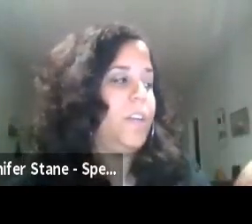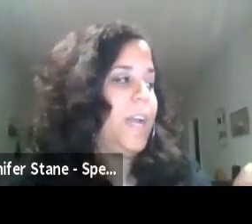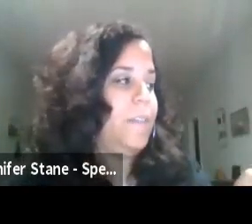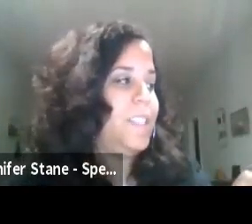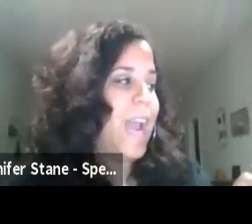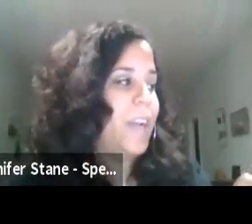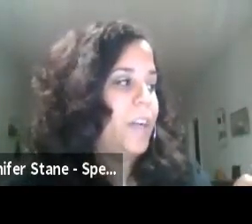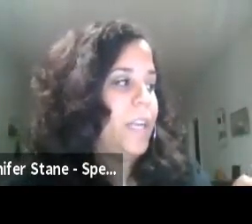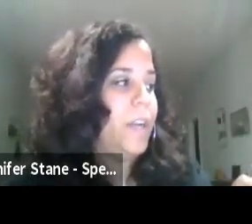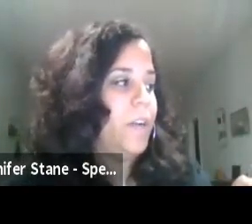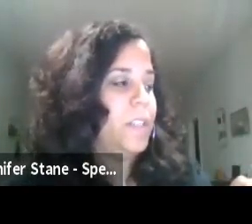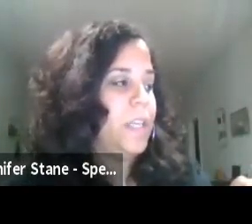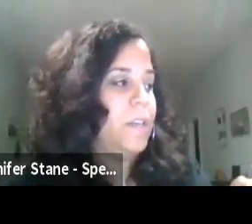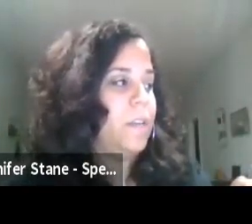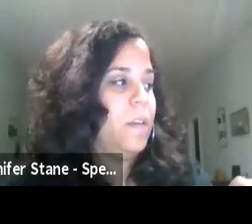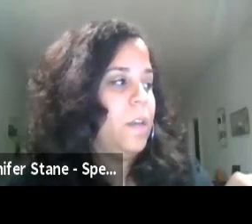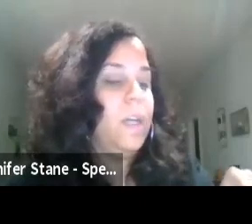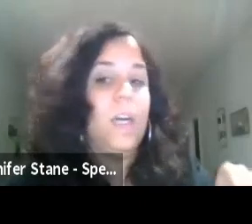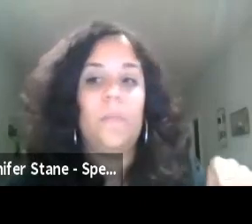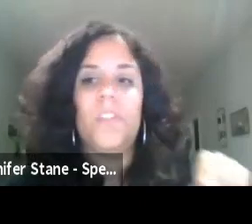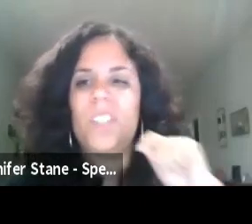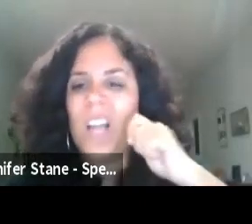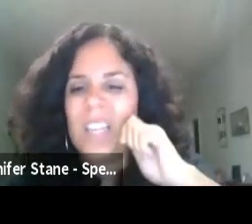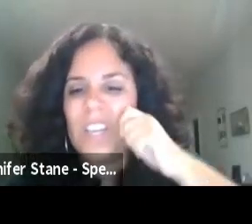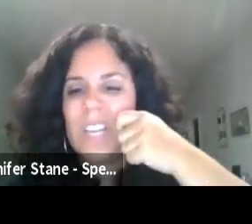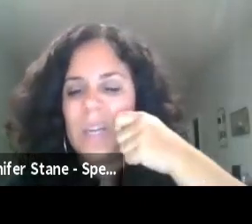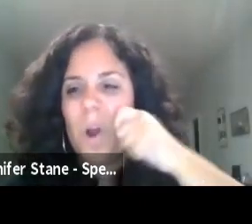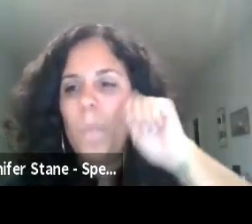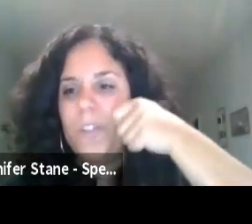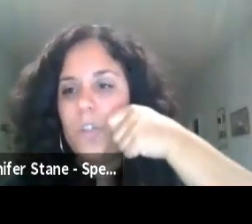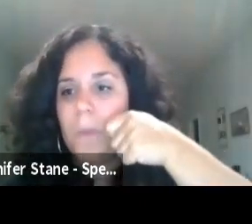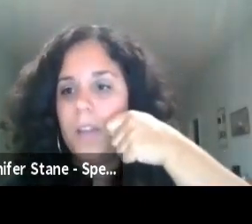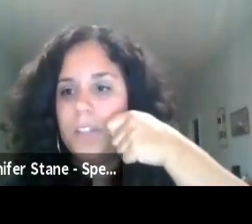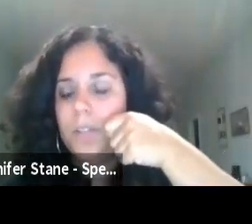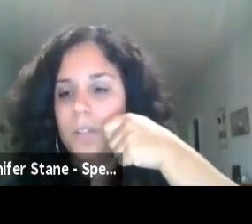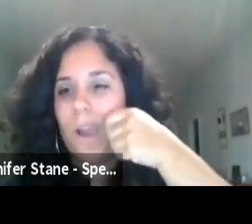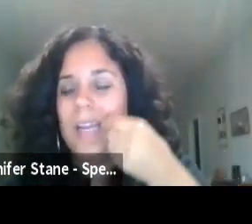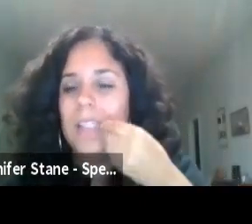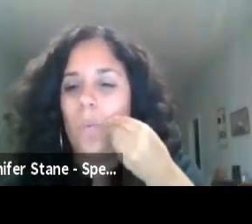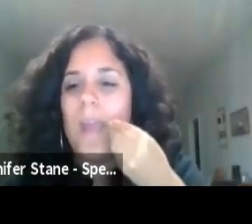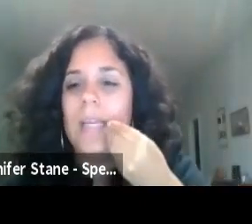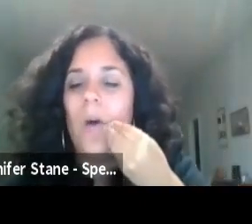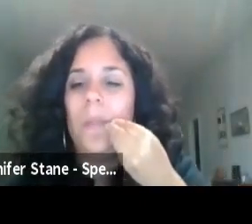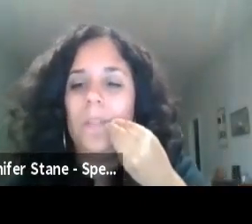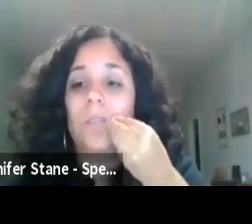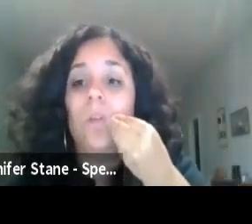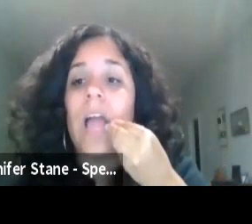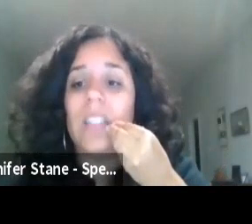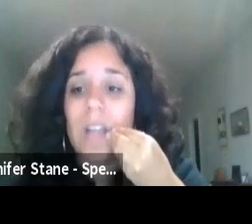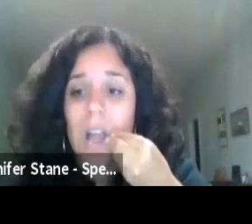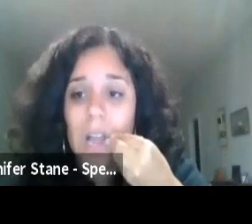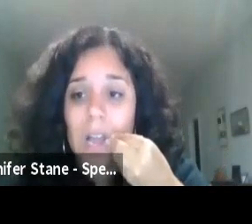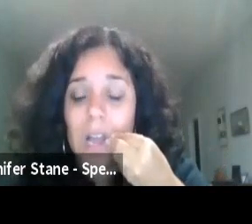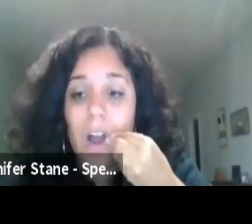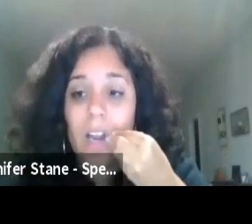see, they're kind of staggered here on this end. So it's not like you're going to get them open too much, right? It's a way to help them just